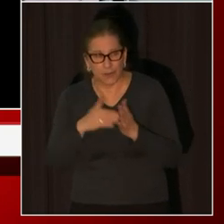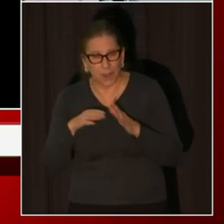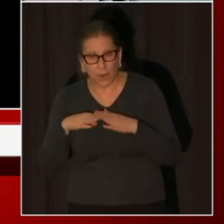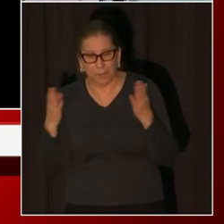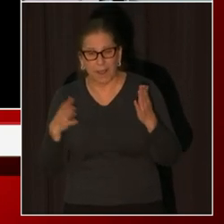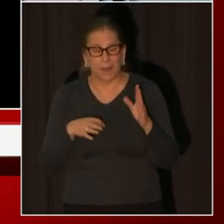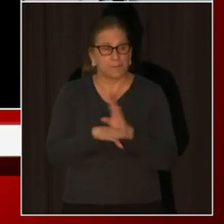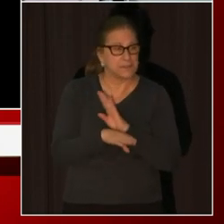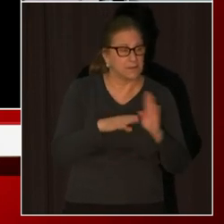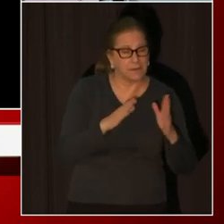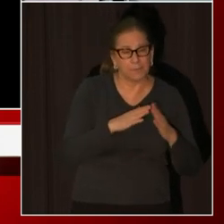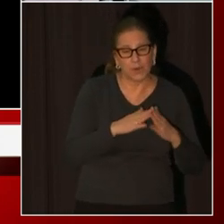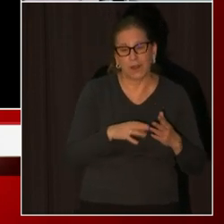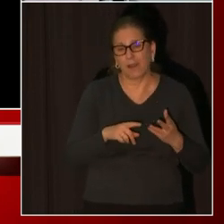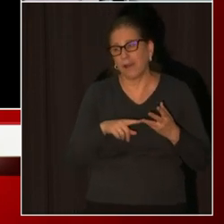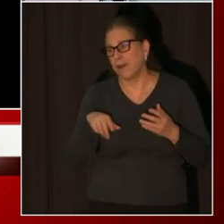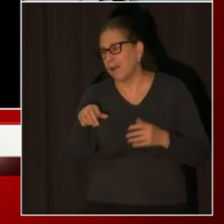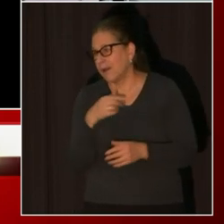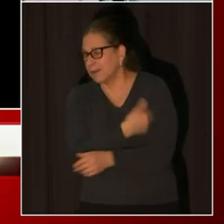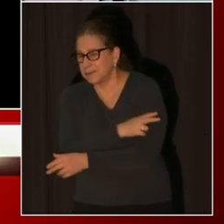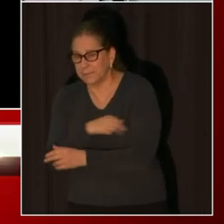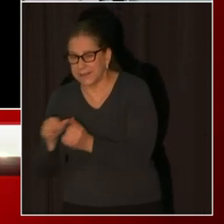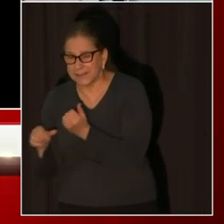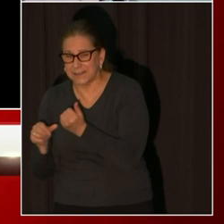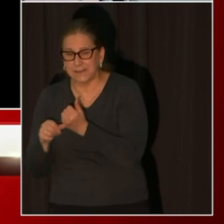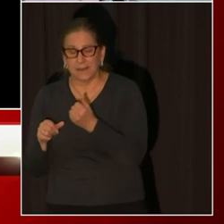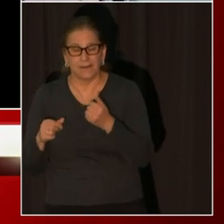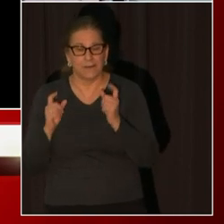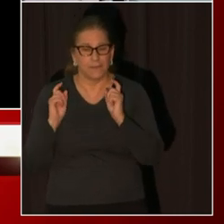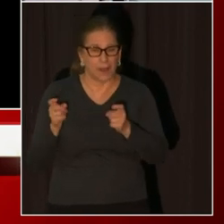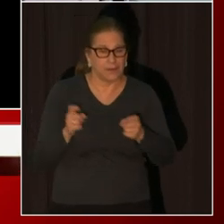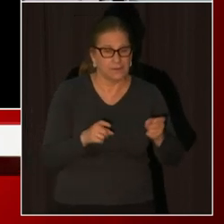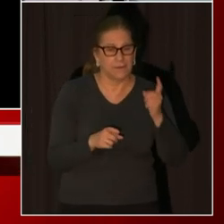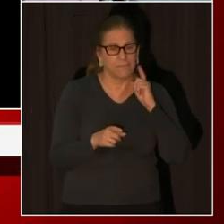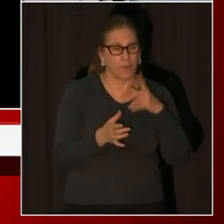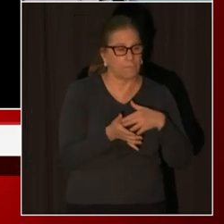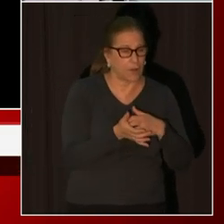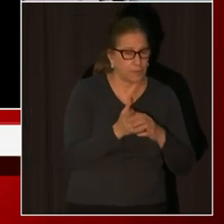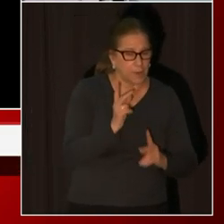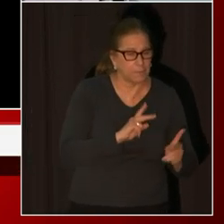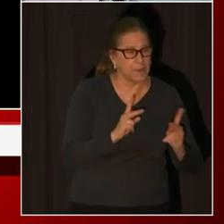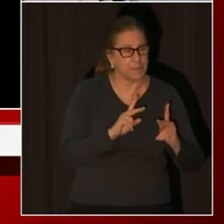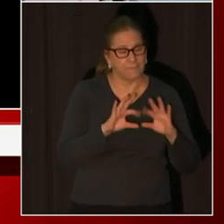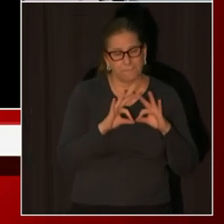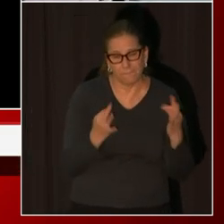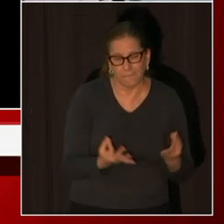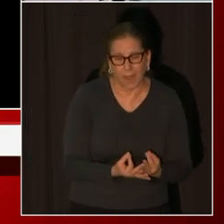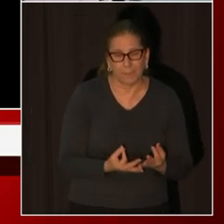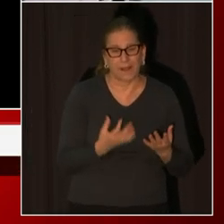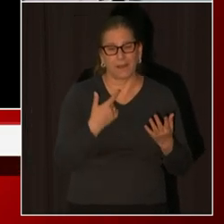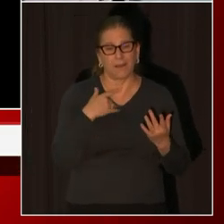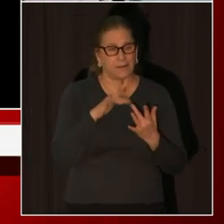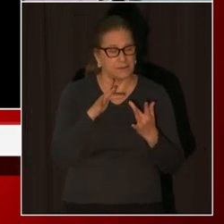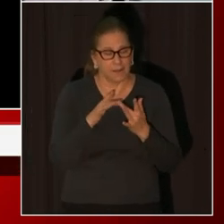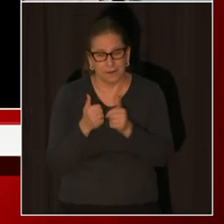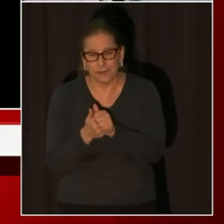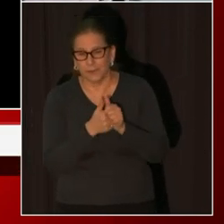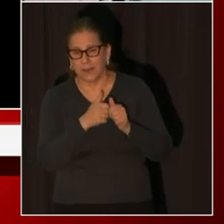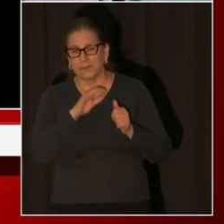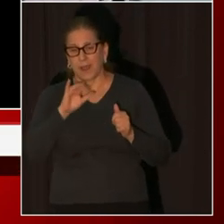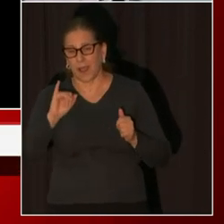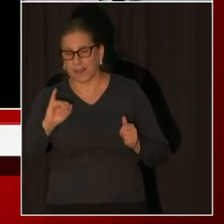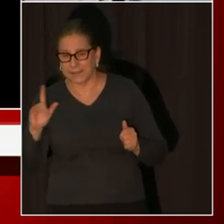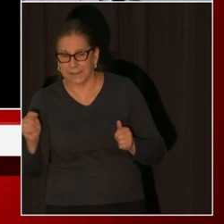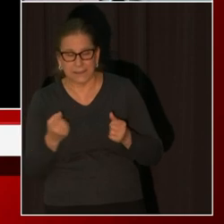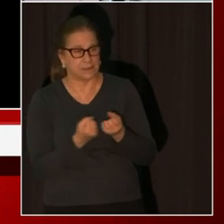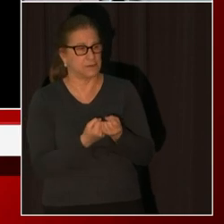hospital assistance grants, support for vulnerable families, contact tracing, IT support, healthcare delivery, personal